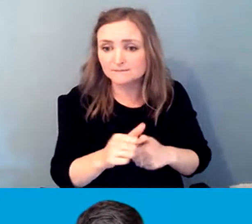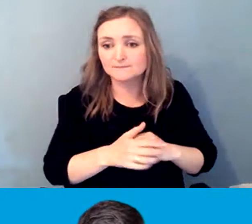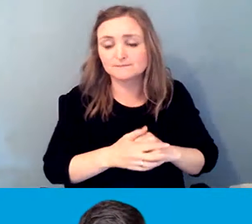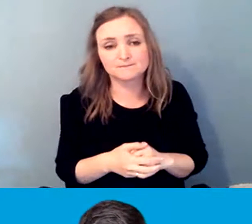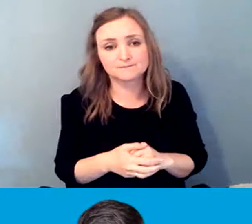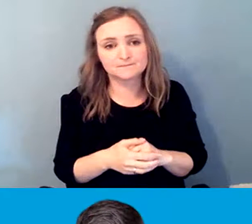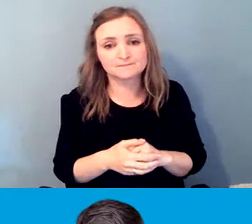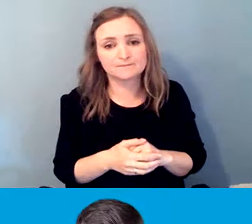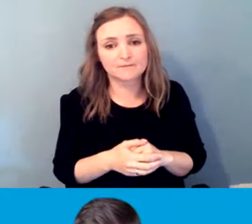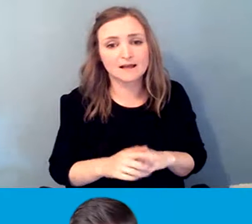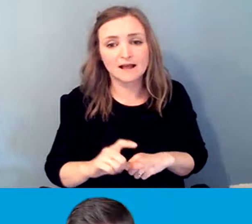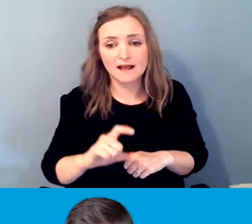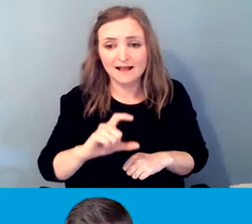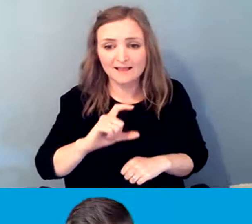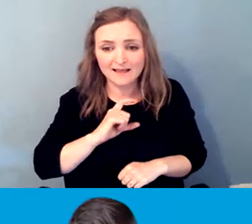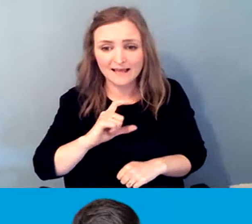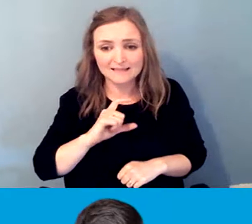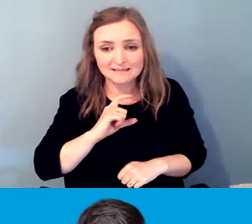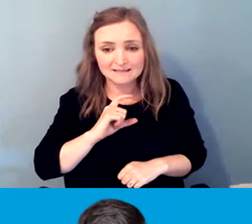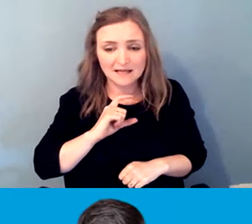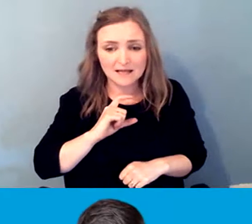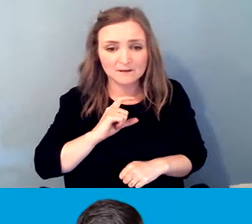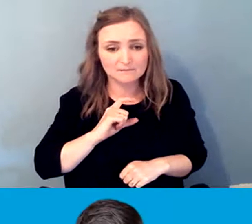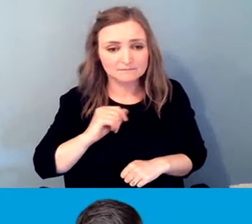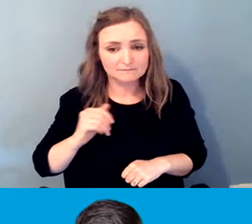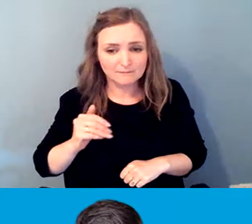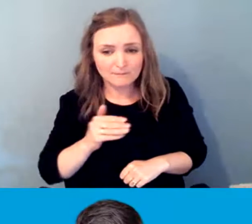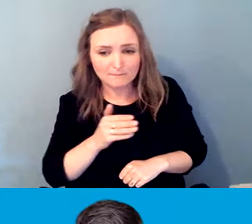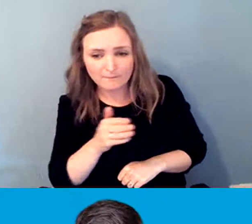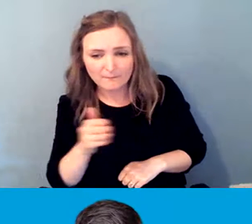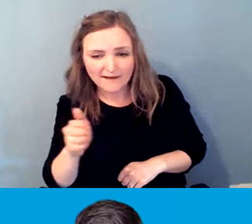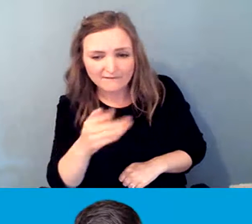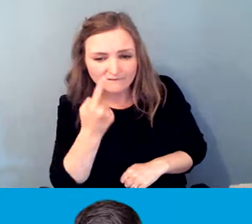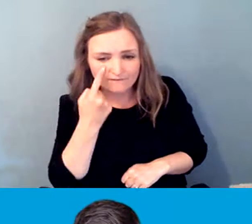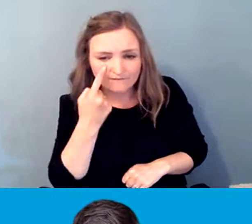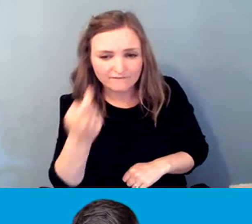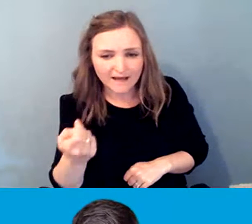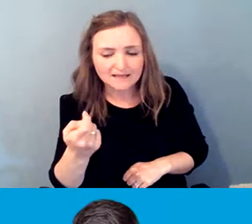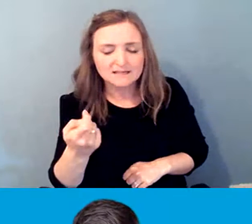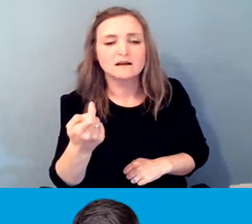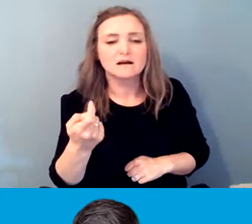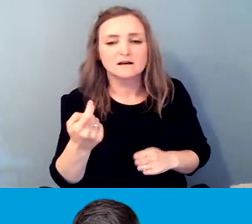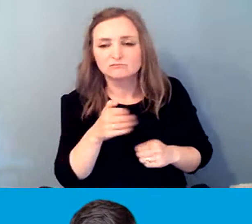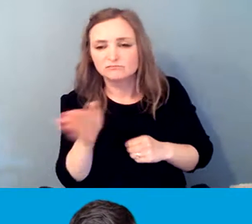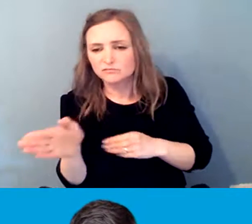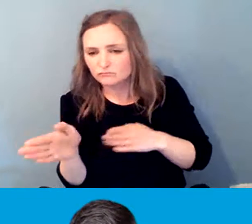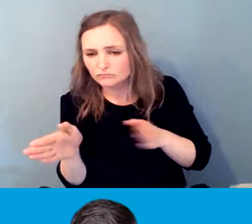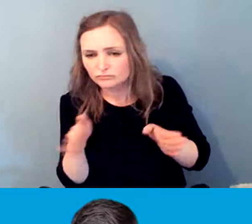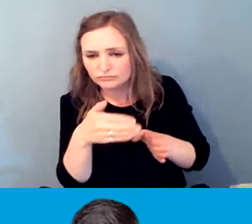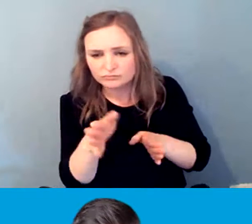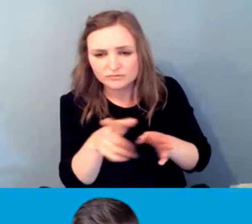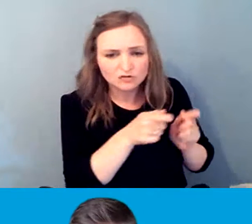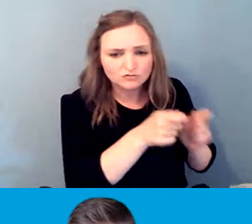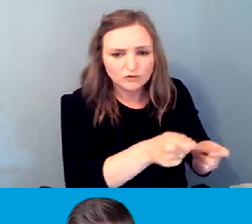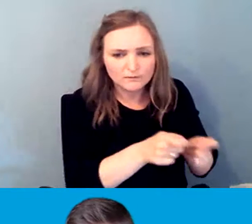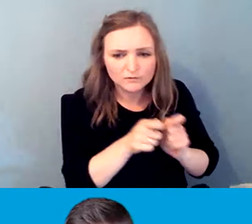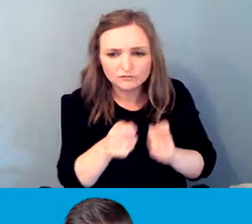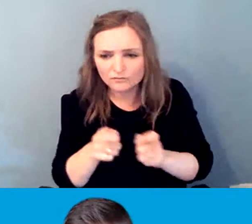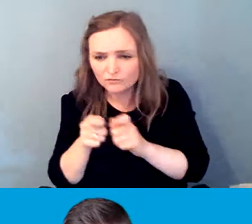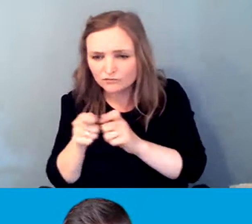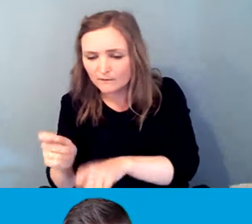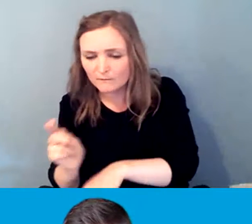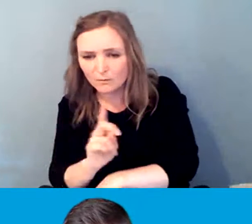Cancer Pathfinder, which is a referral decision support tool that all GPs have access to now on their systems,